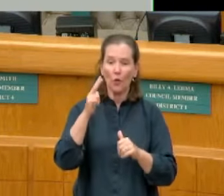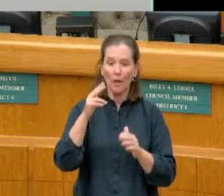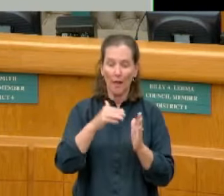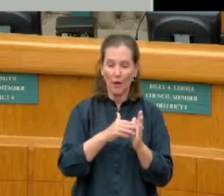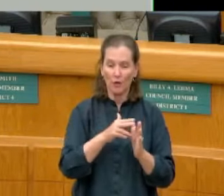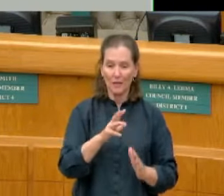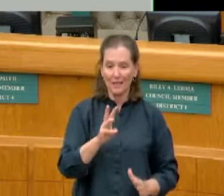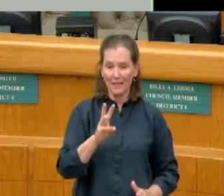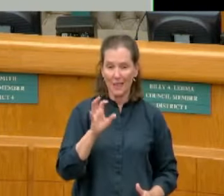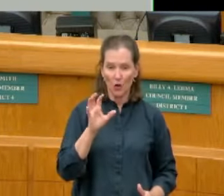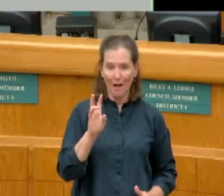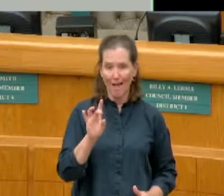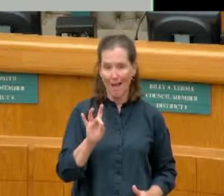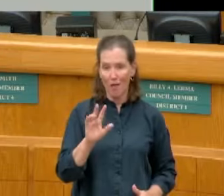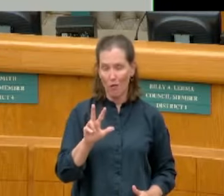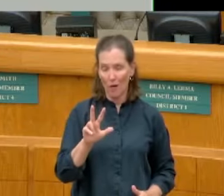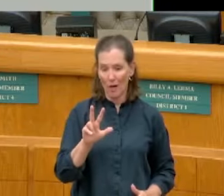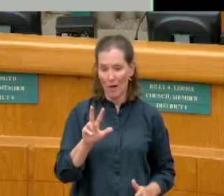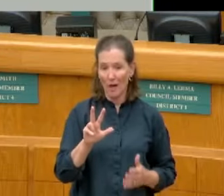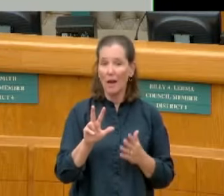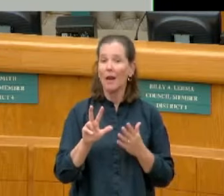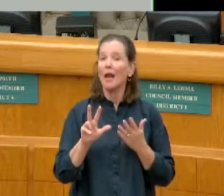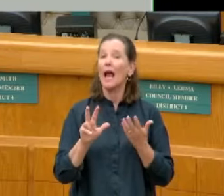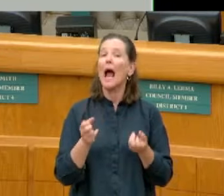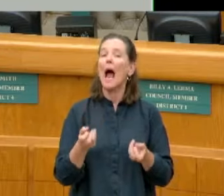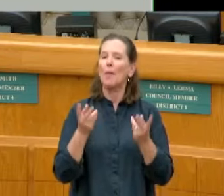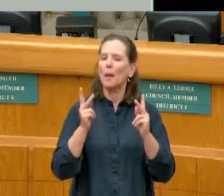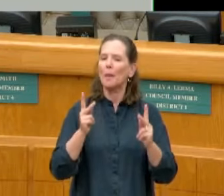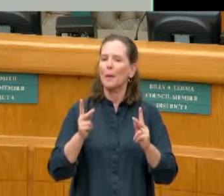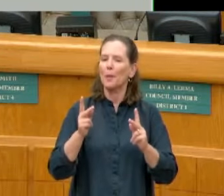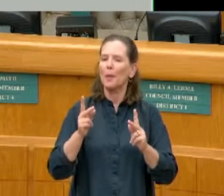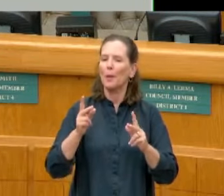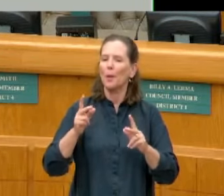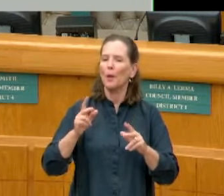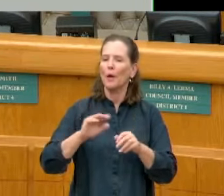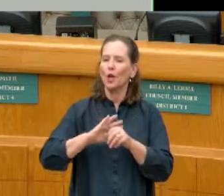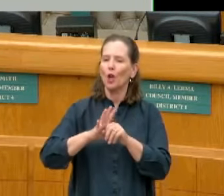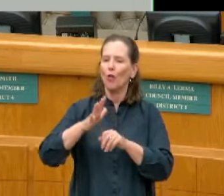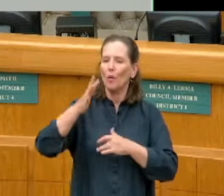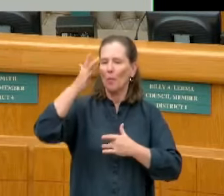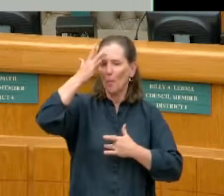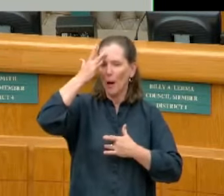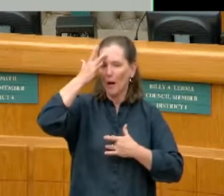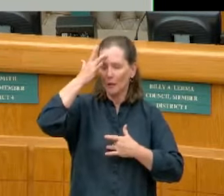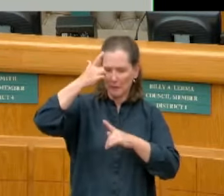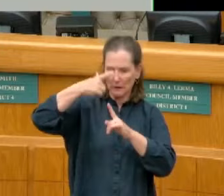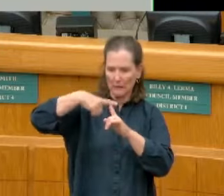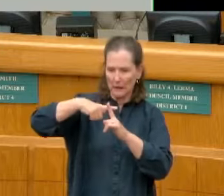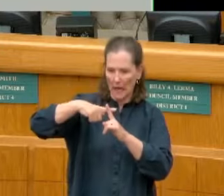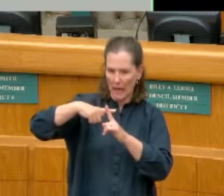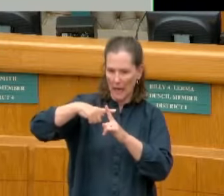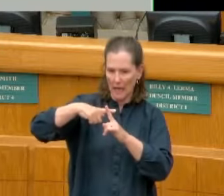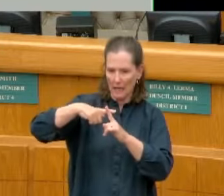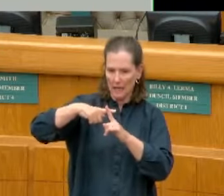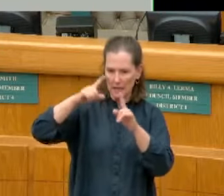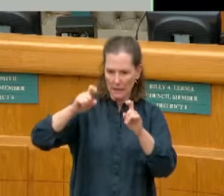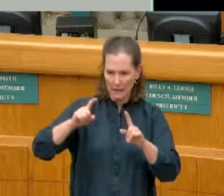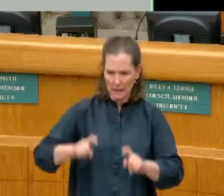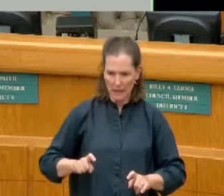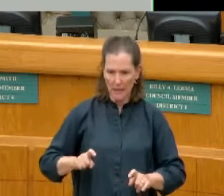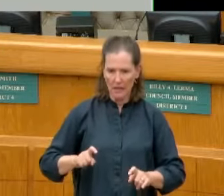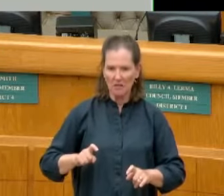3,683, and that's the number of people that tested positive for COVID-19. This is a confirmed positive test in a 1-week period